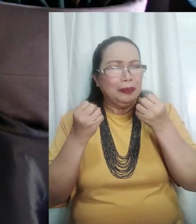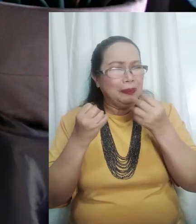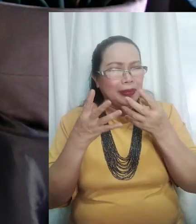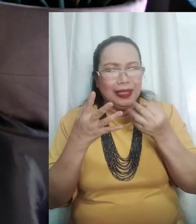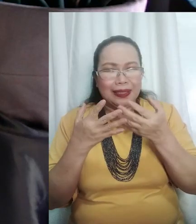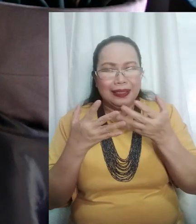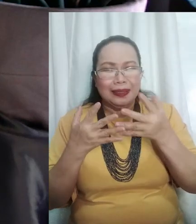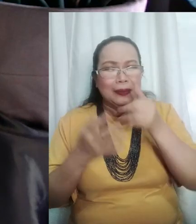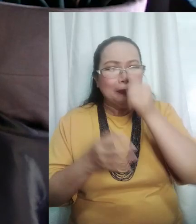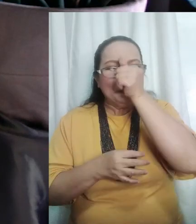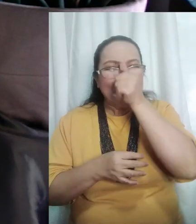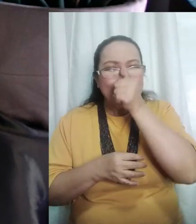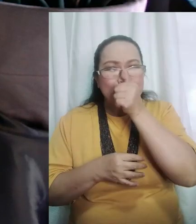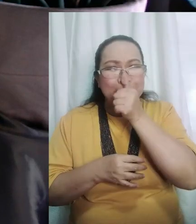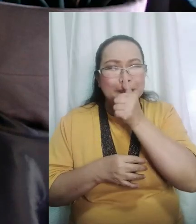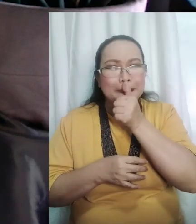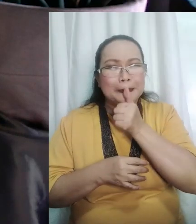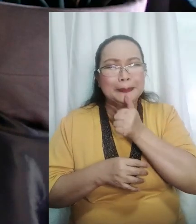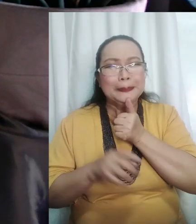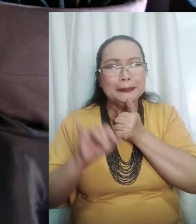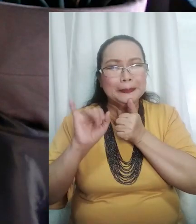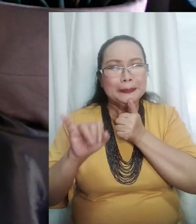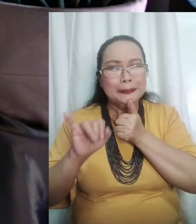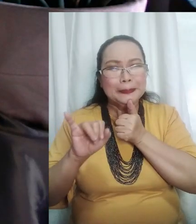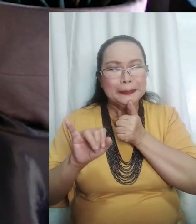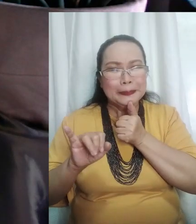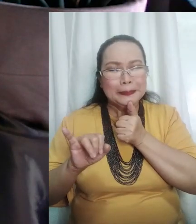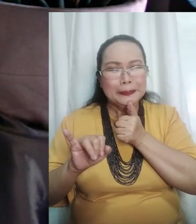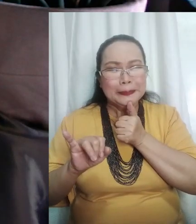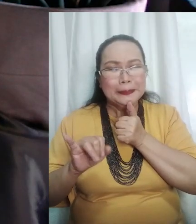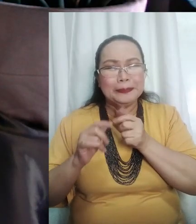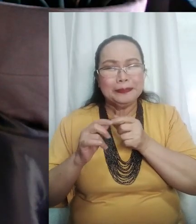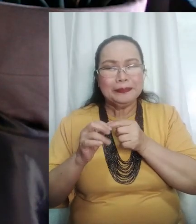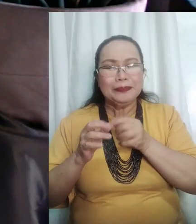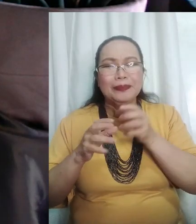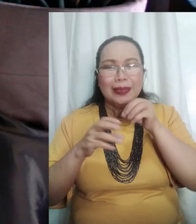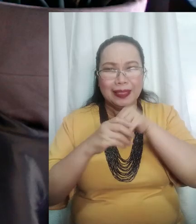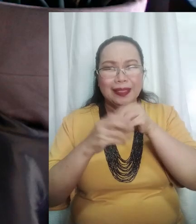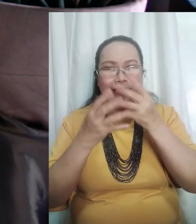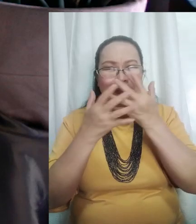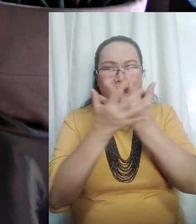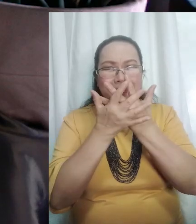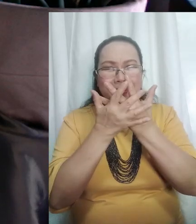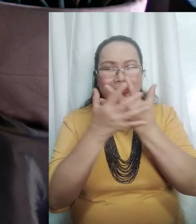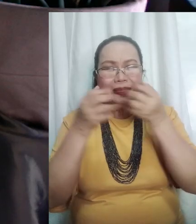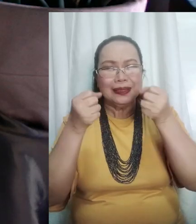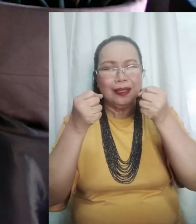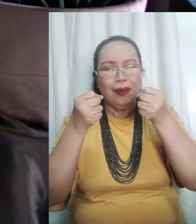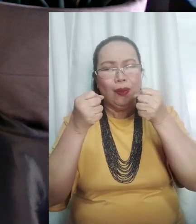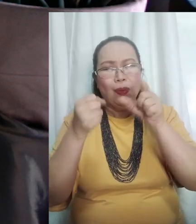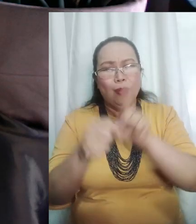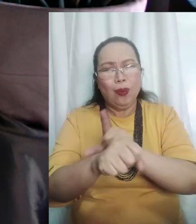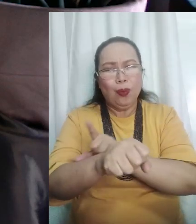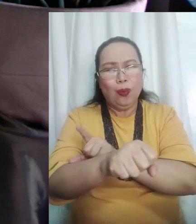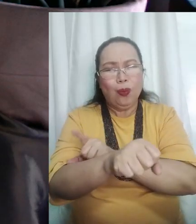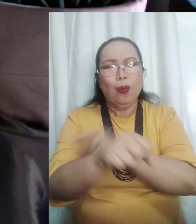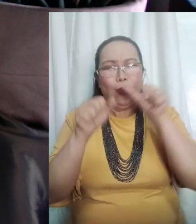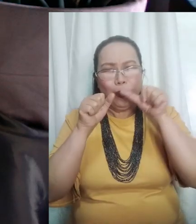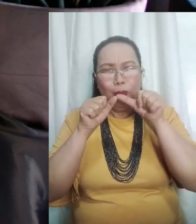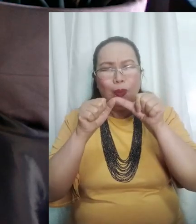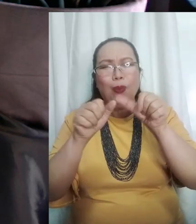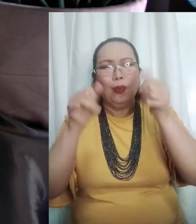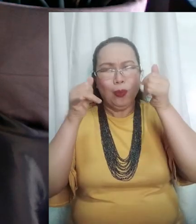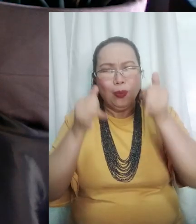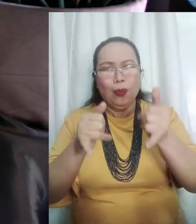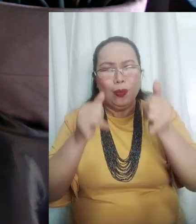many things. Perseverance, yes. Patience, yes. Sa loob ng prison, tagal. Consistency, yes,